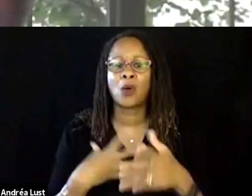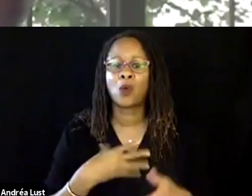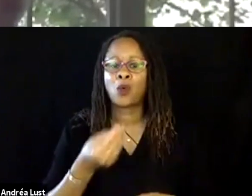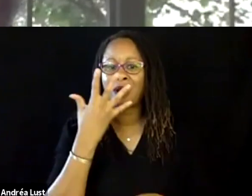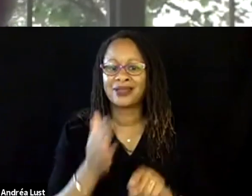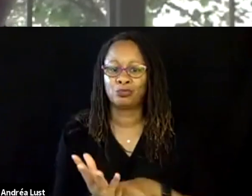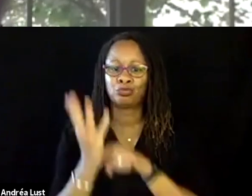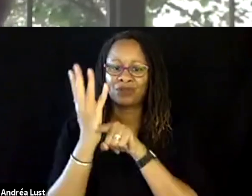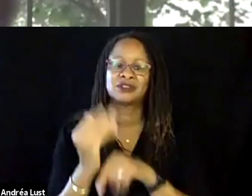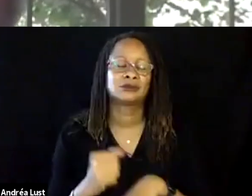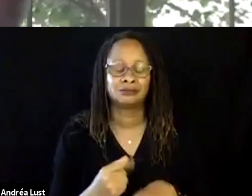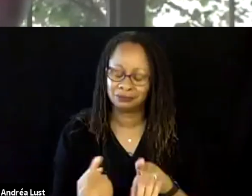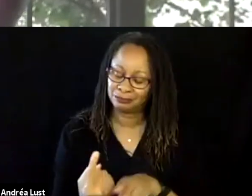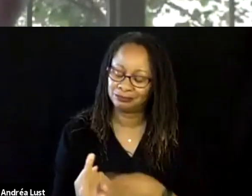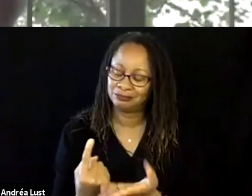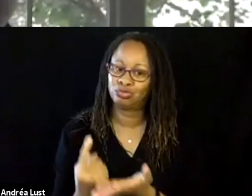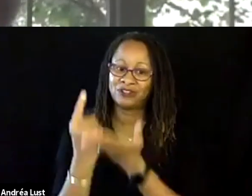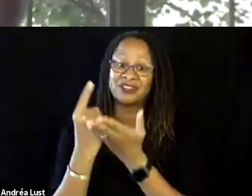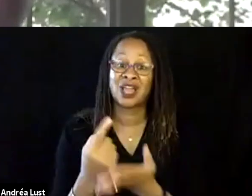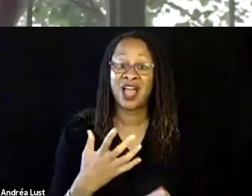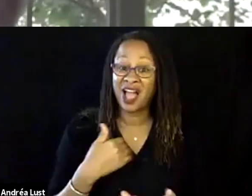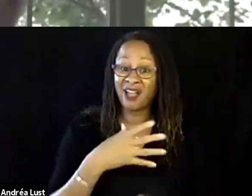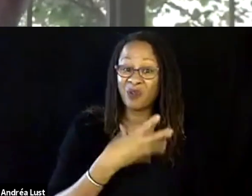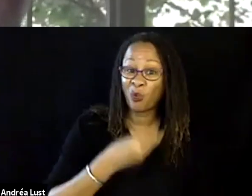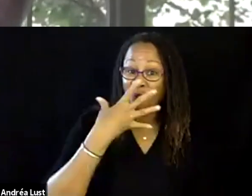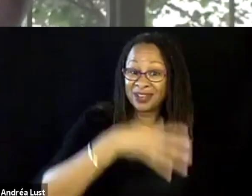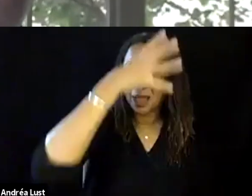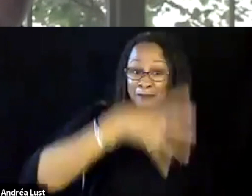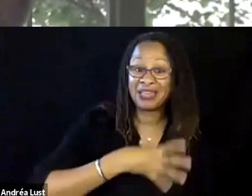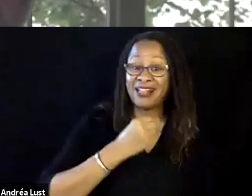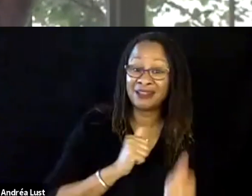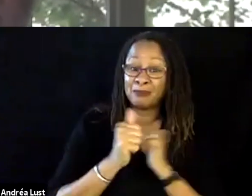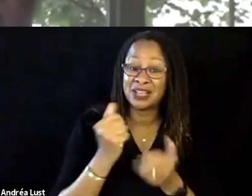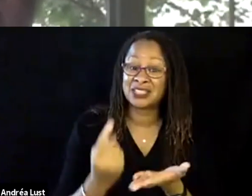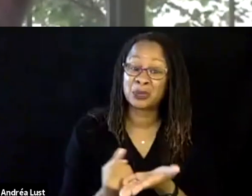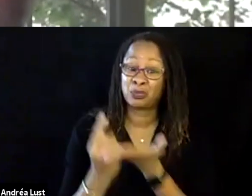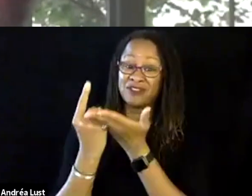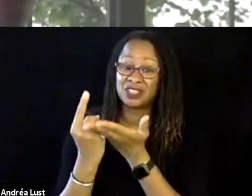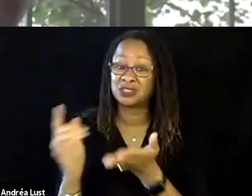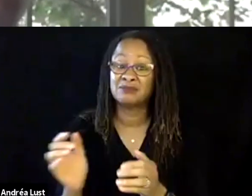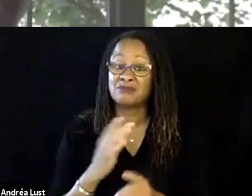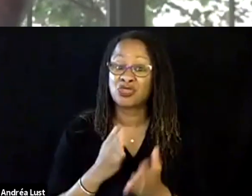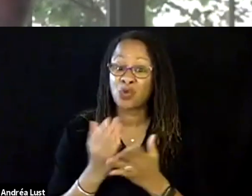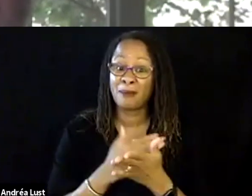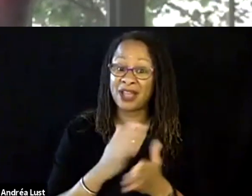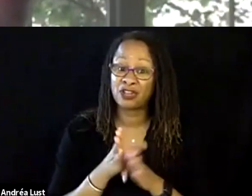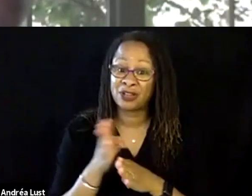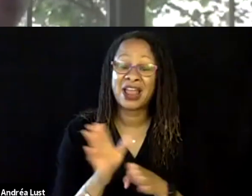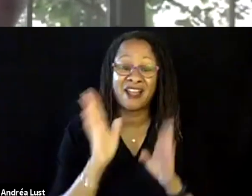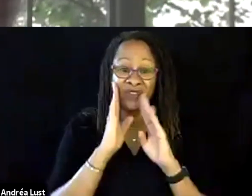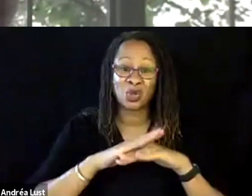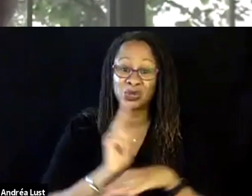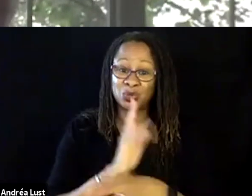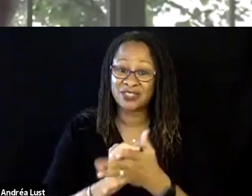aware that I have white male and passing privilege, which has helped me throughout my career. And I've really focused on using that to do the good that I feel like